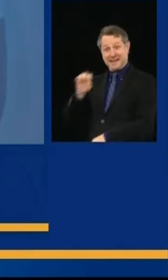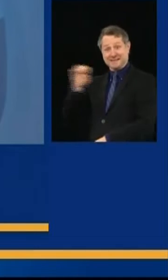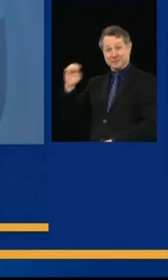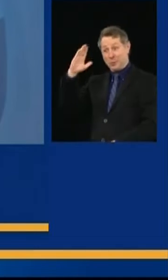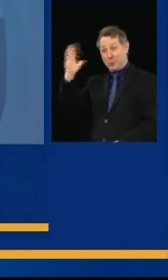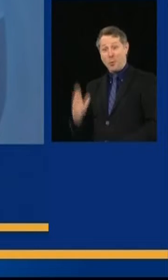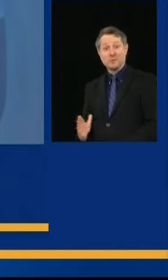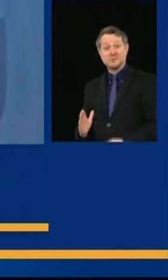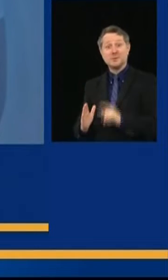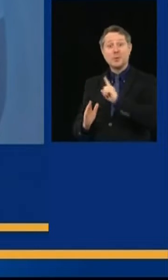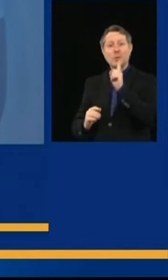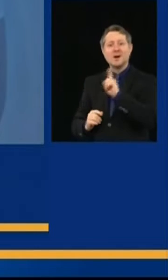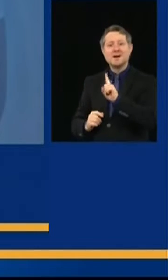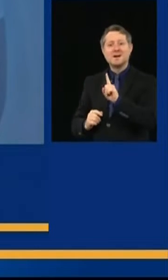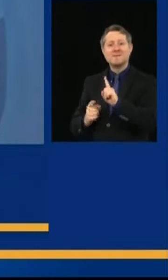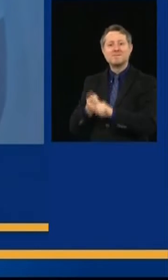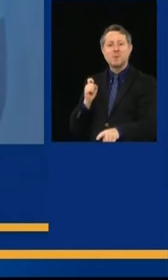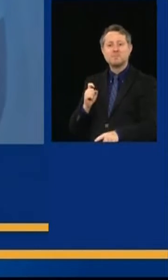from Europe.